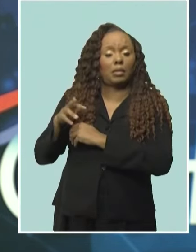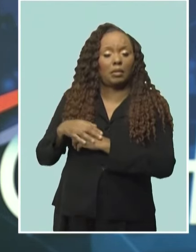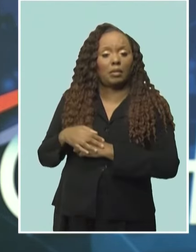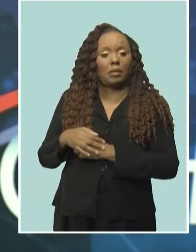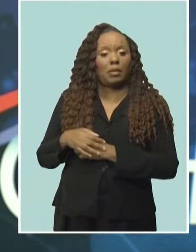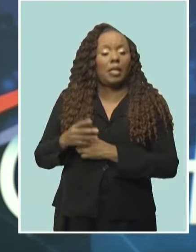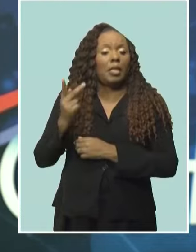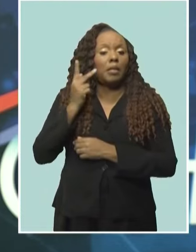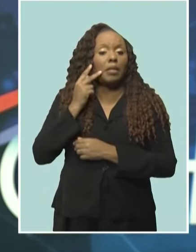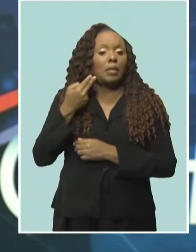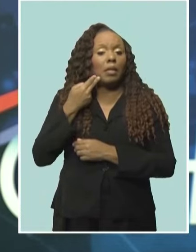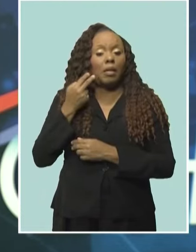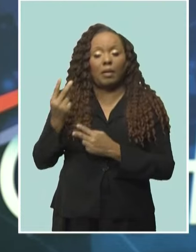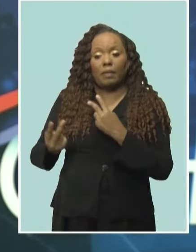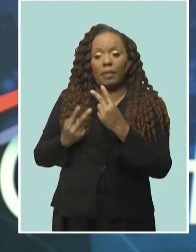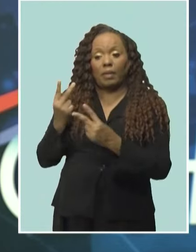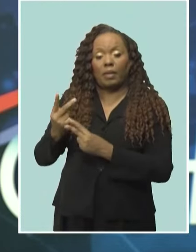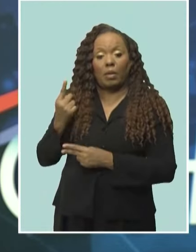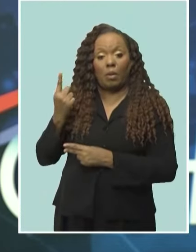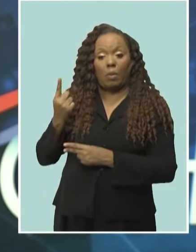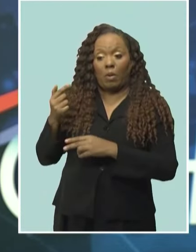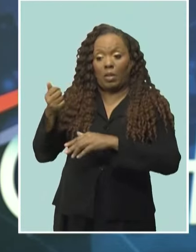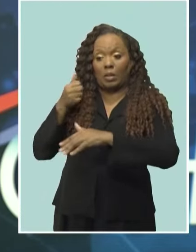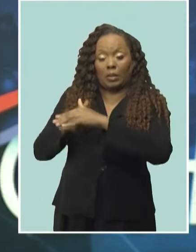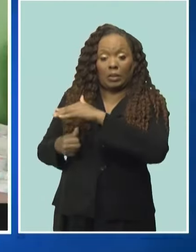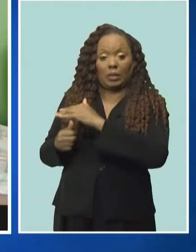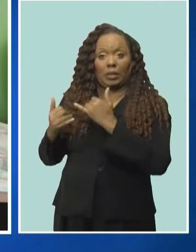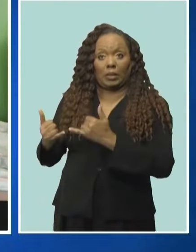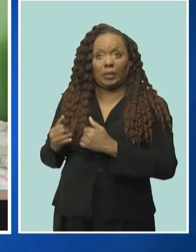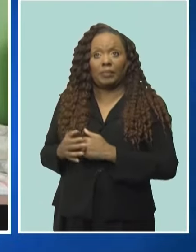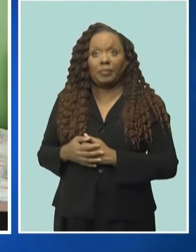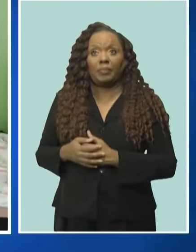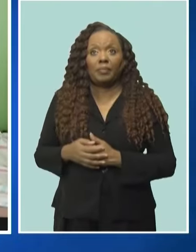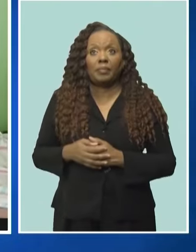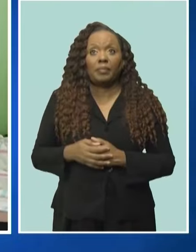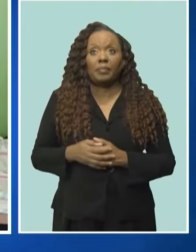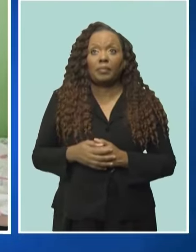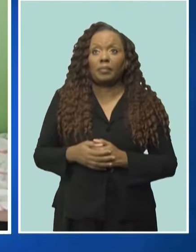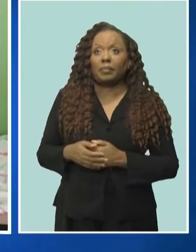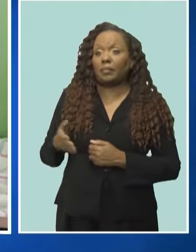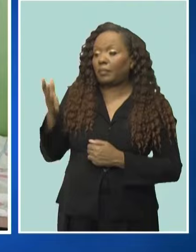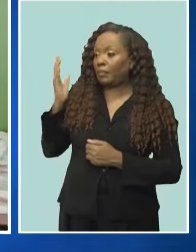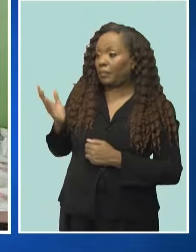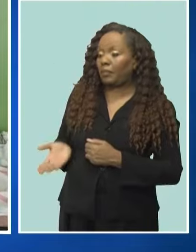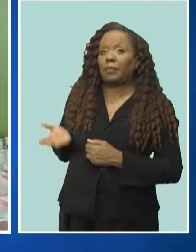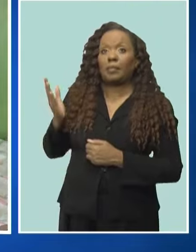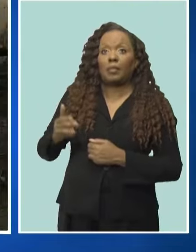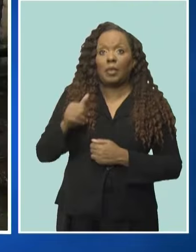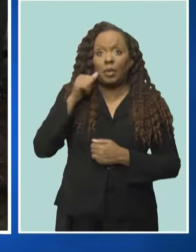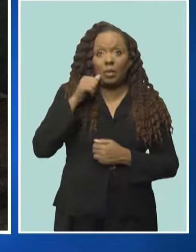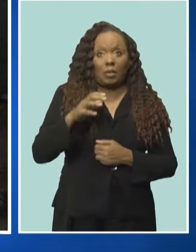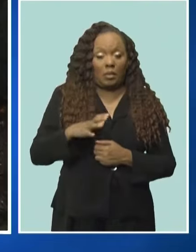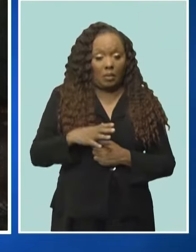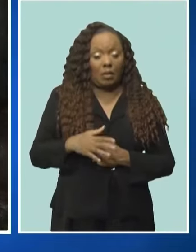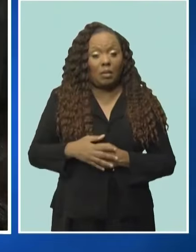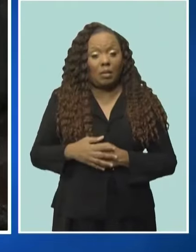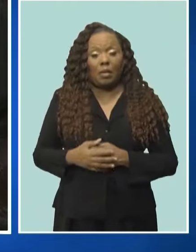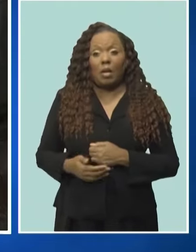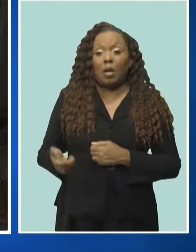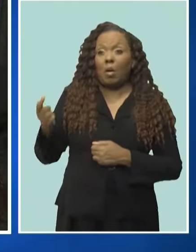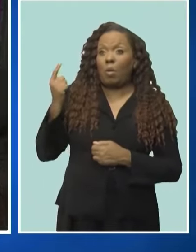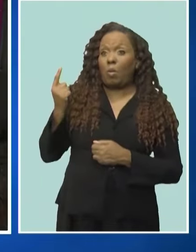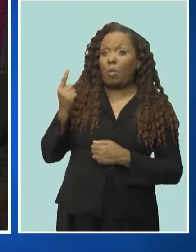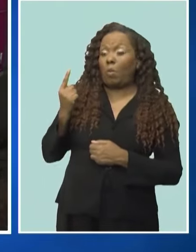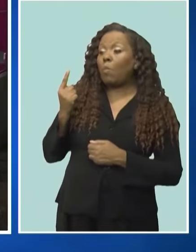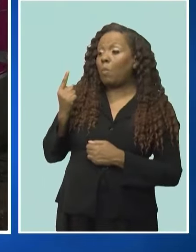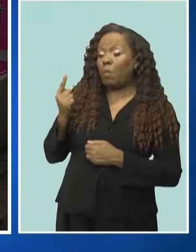Hoyt visited one of the shelters today. This is Jilanice Pompey, one of the thousands of Hurricane